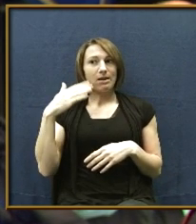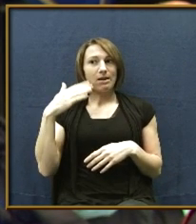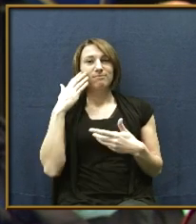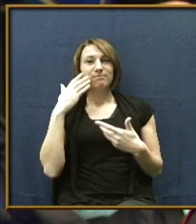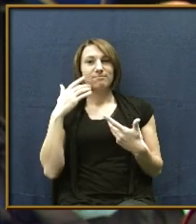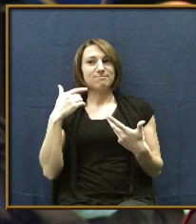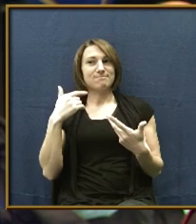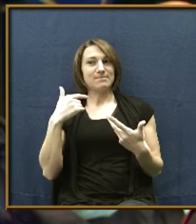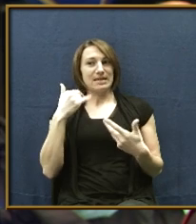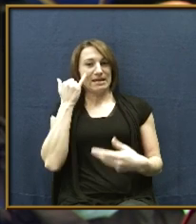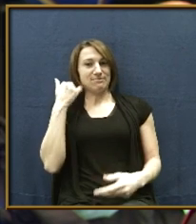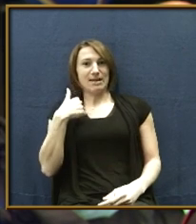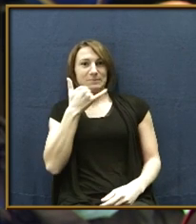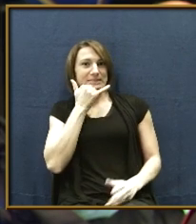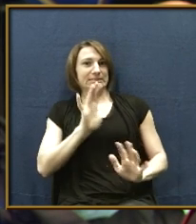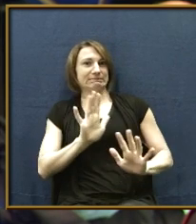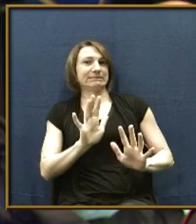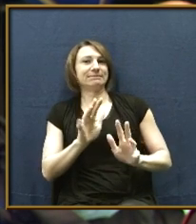a mistake.